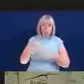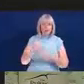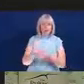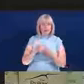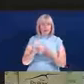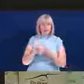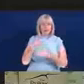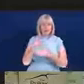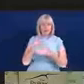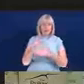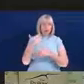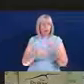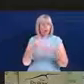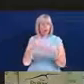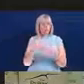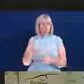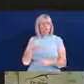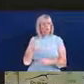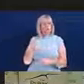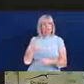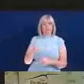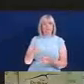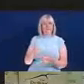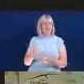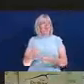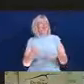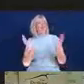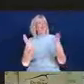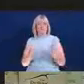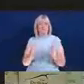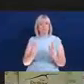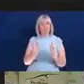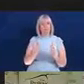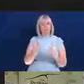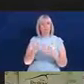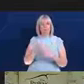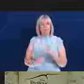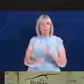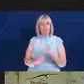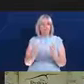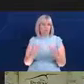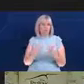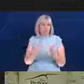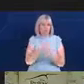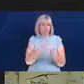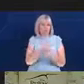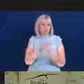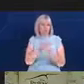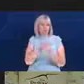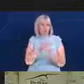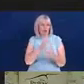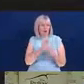disabled and dyslexia, of course, comes under that disability label because it's lifelong in its effects.